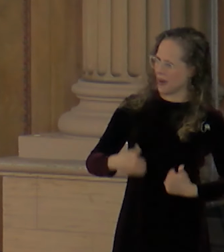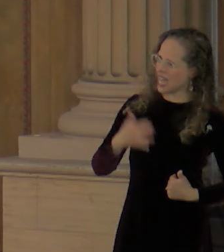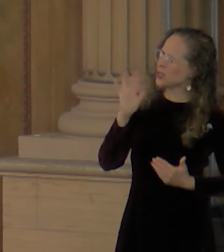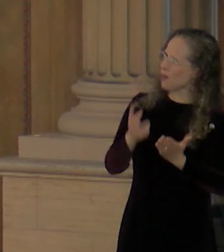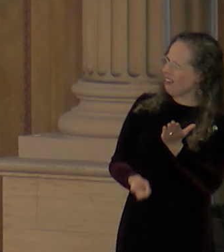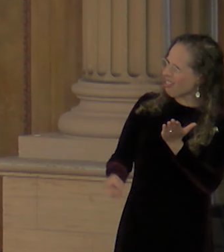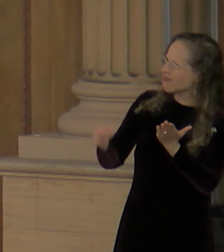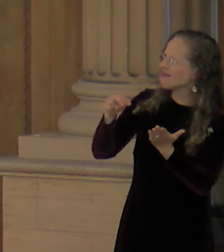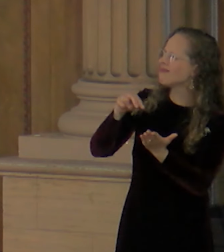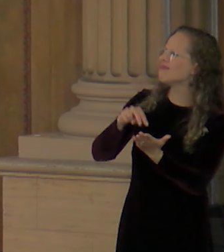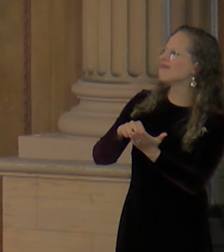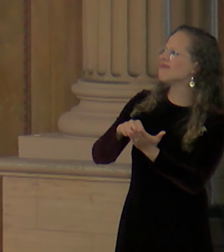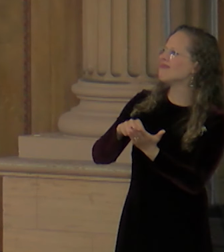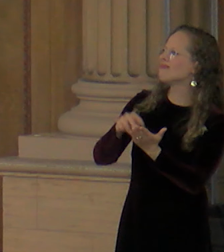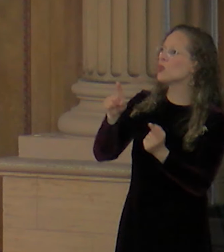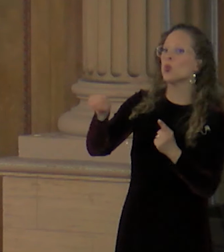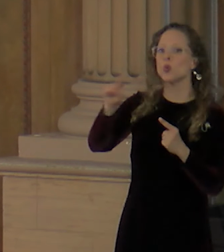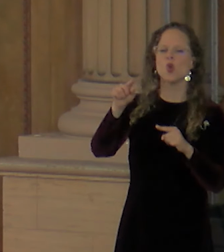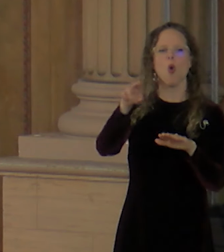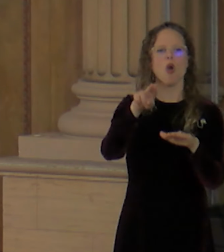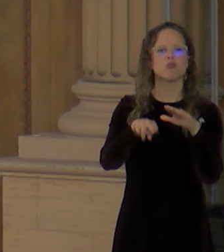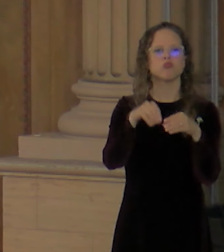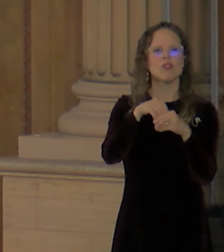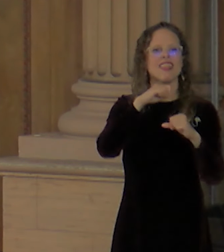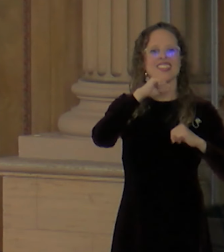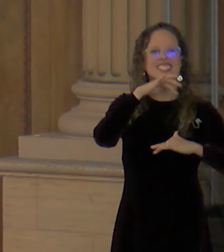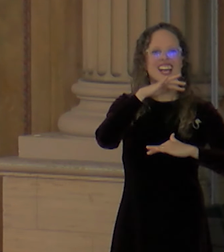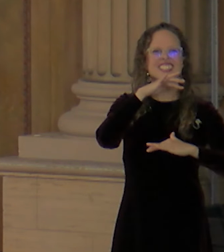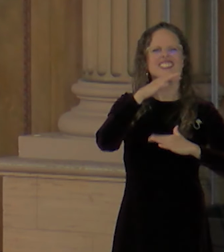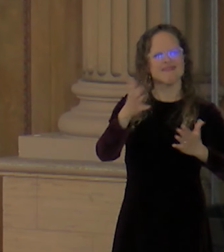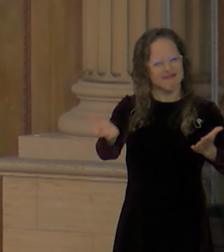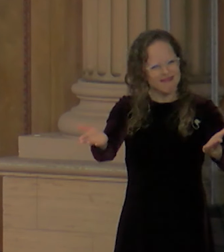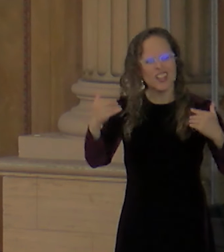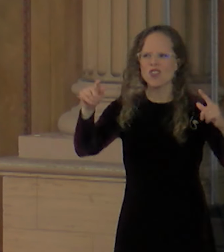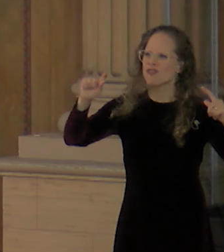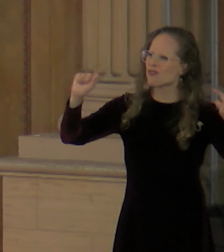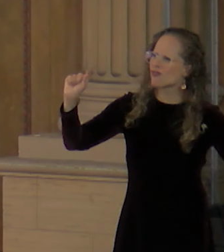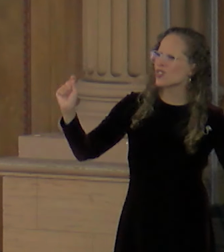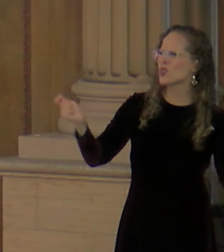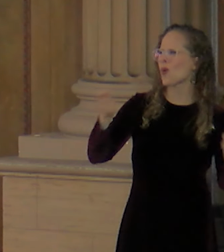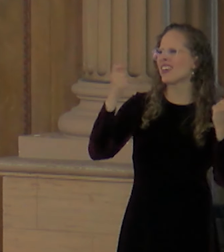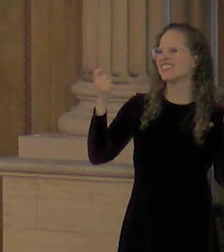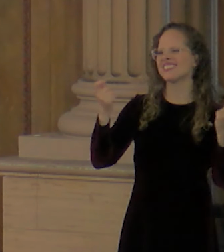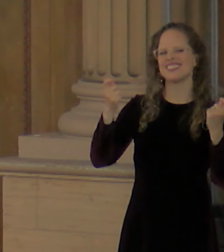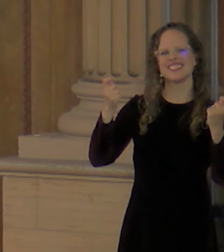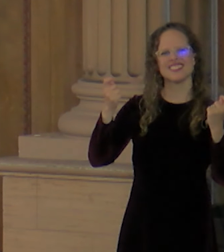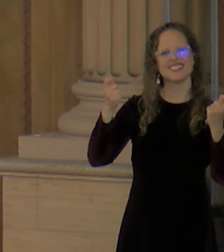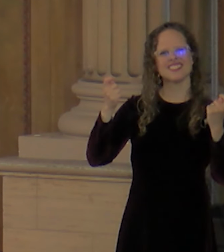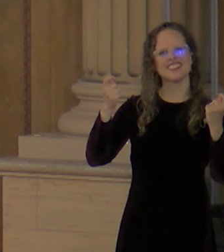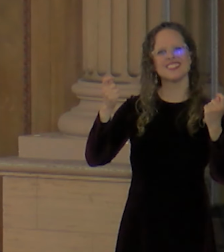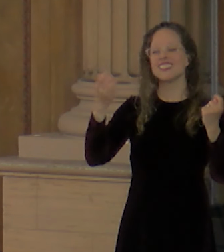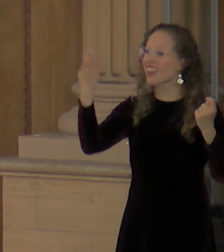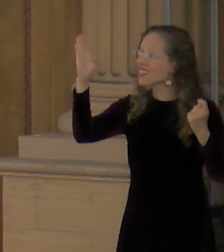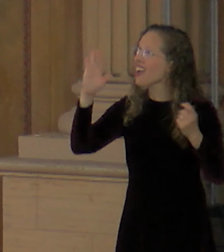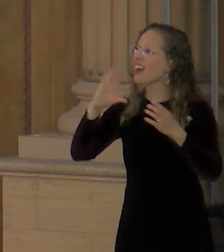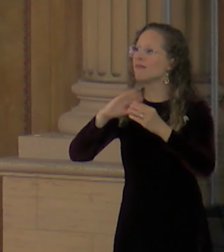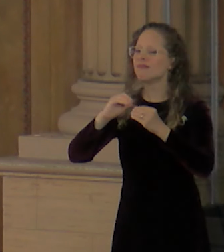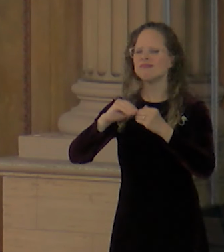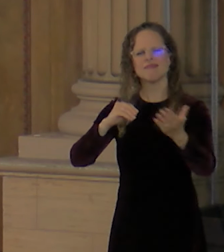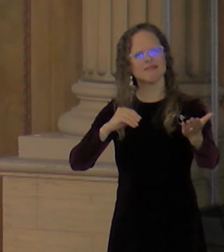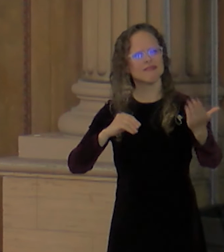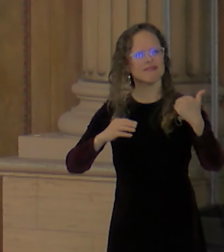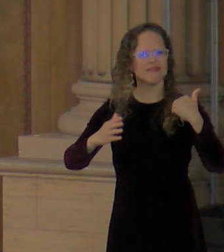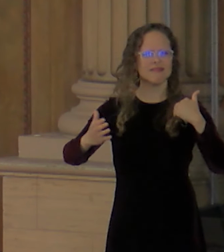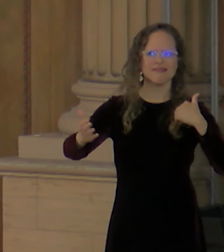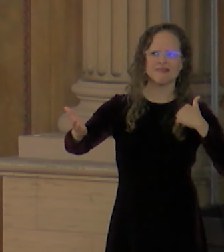sing for joy. For your dew is a dew of light, and the earth will give birth to the dead. God speaks, come, my people, enter your chambers and